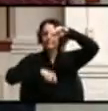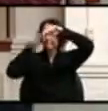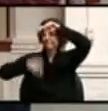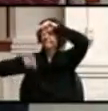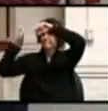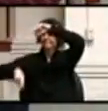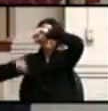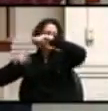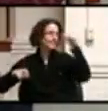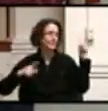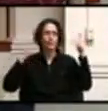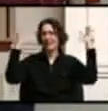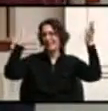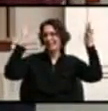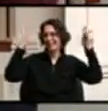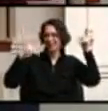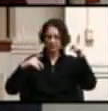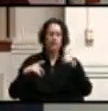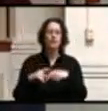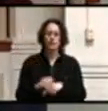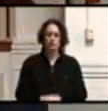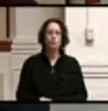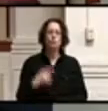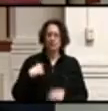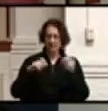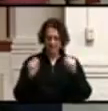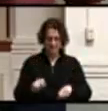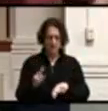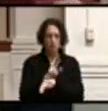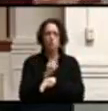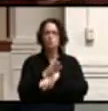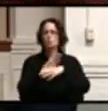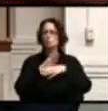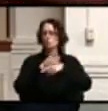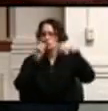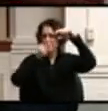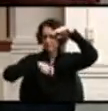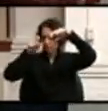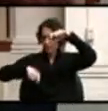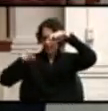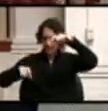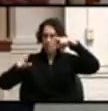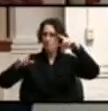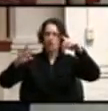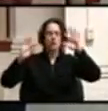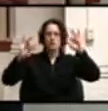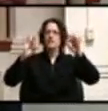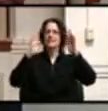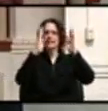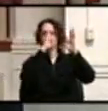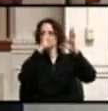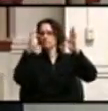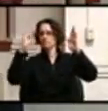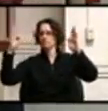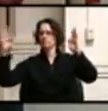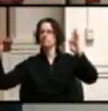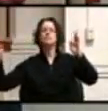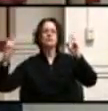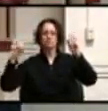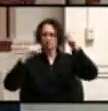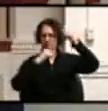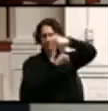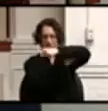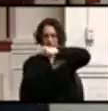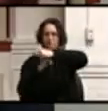We are able to do wood frame and still provide the seismic bracing that's required. We're going to have a little bit of seal around the center